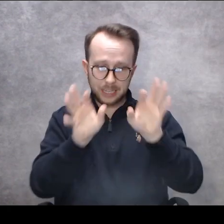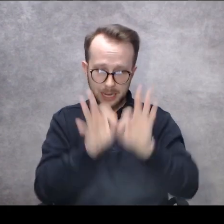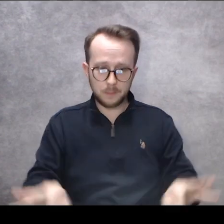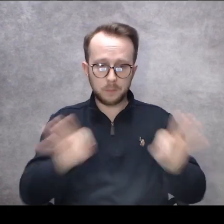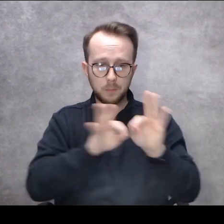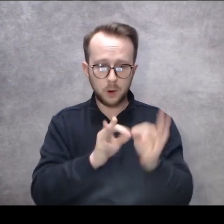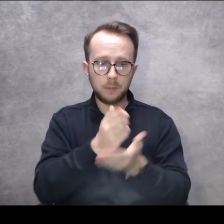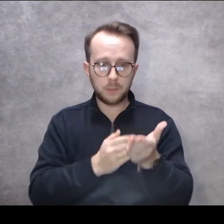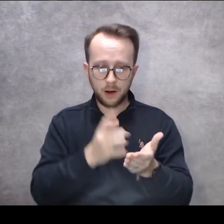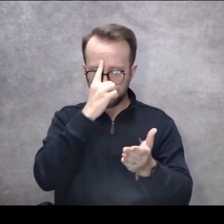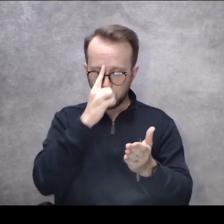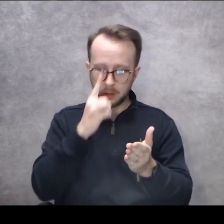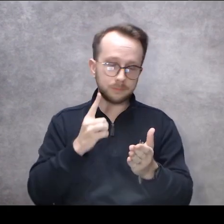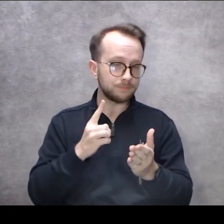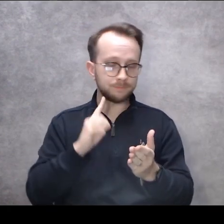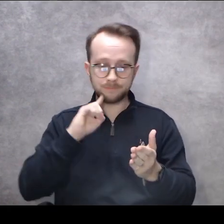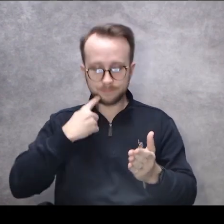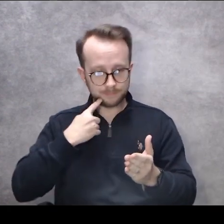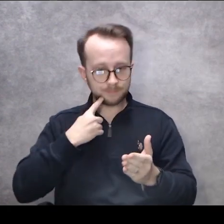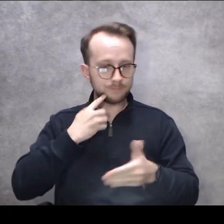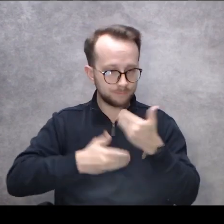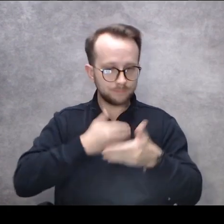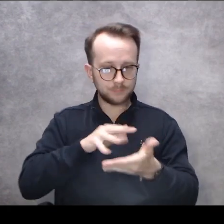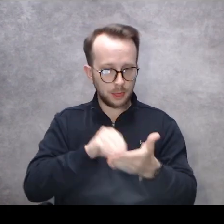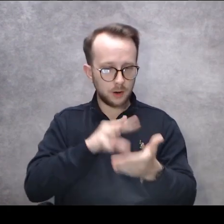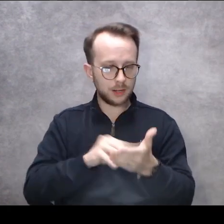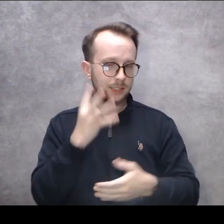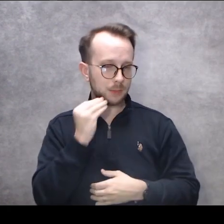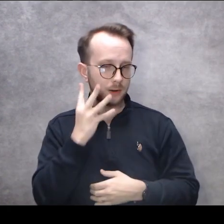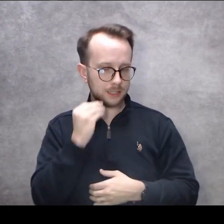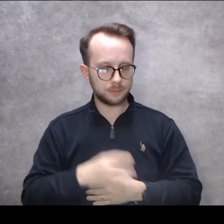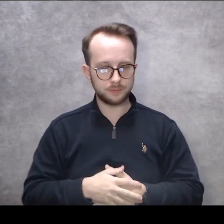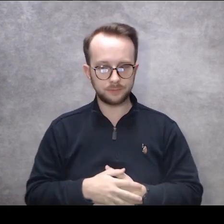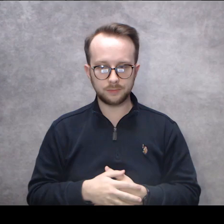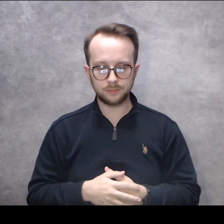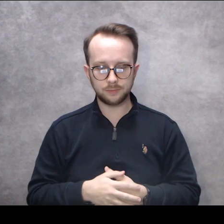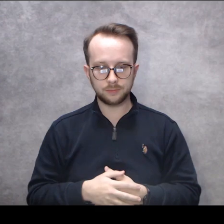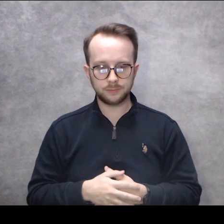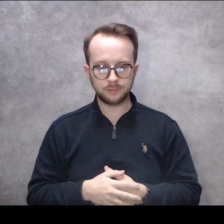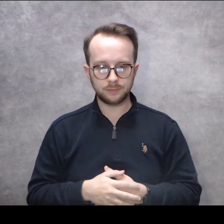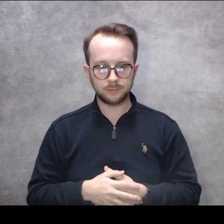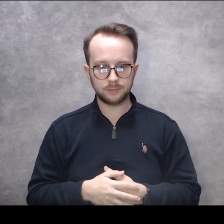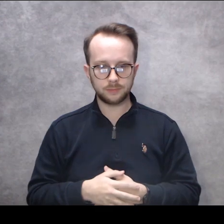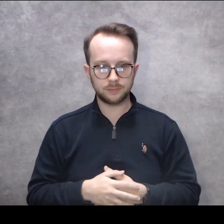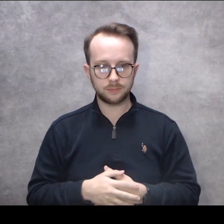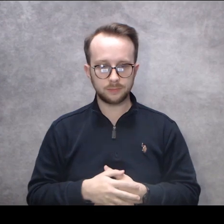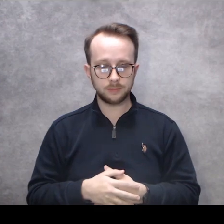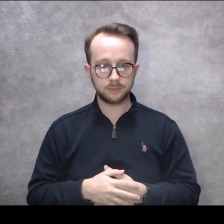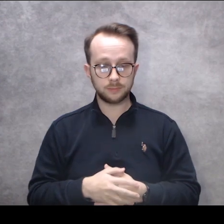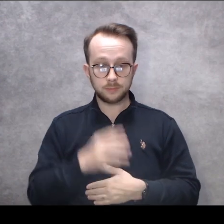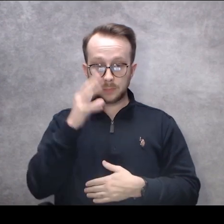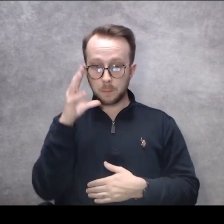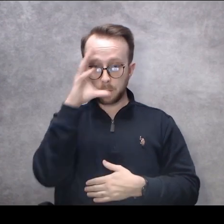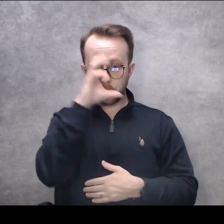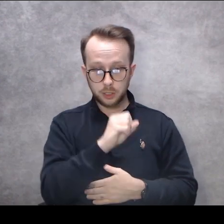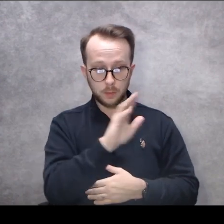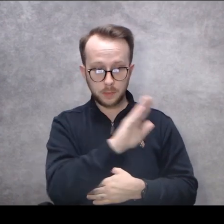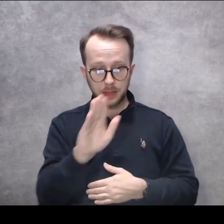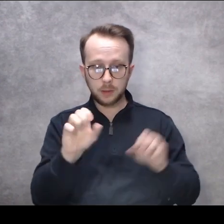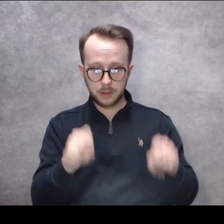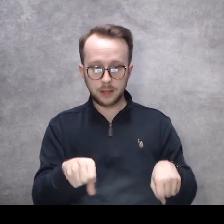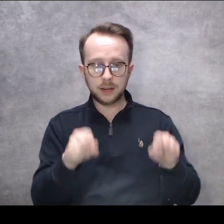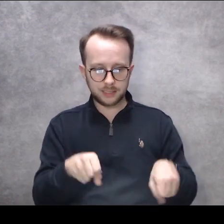and rigorous learning experience. Resume competence and nurture a